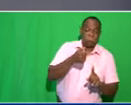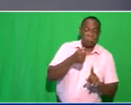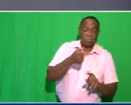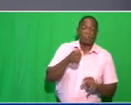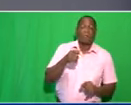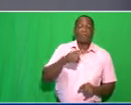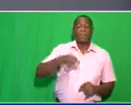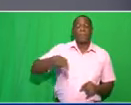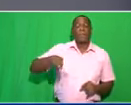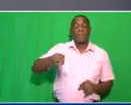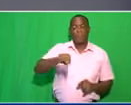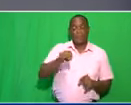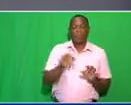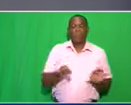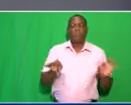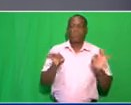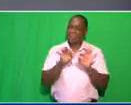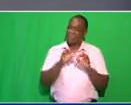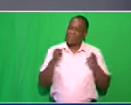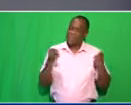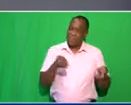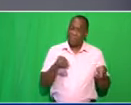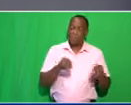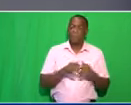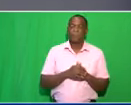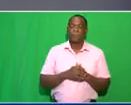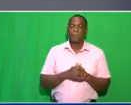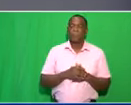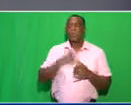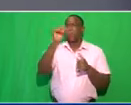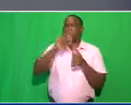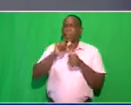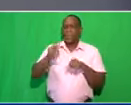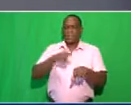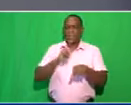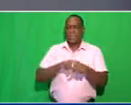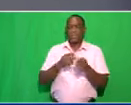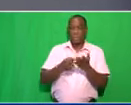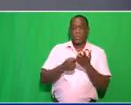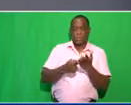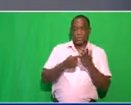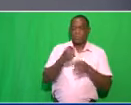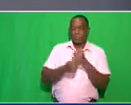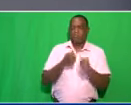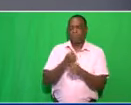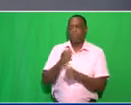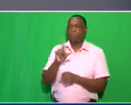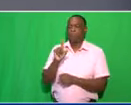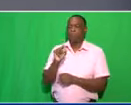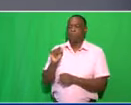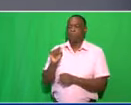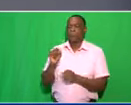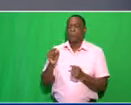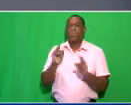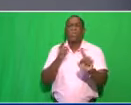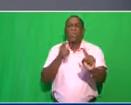National Consultation on Education 2020 were therefore to: